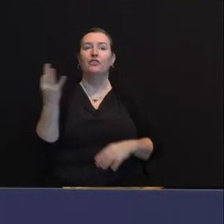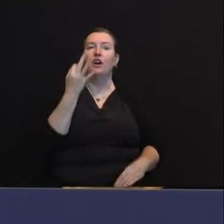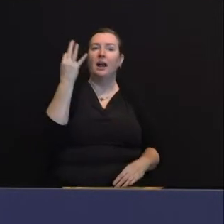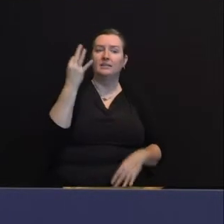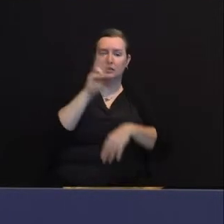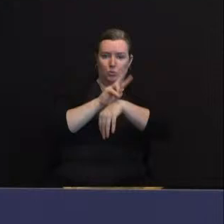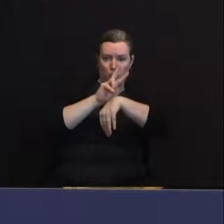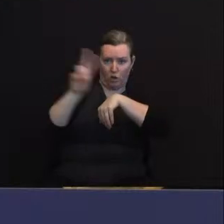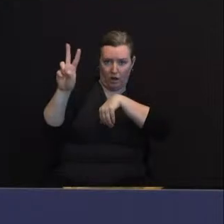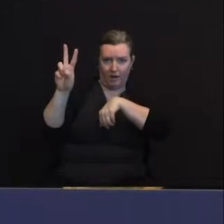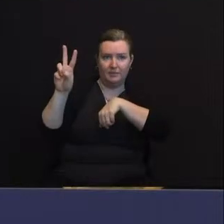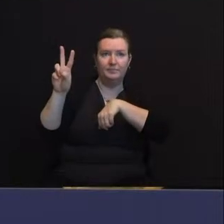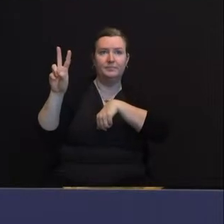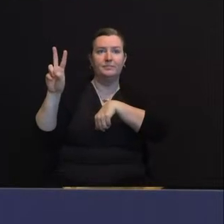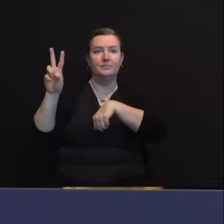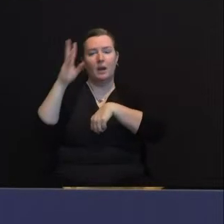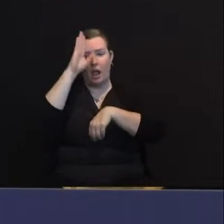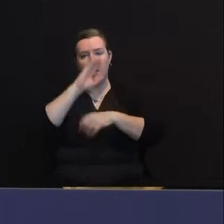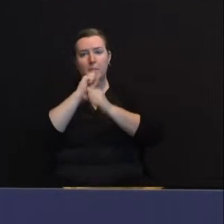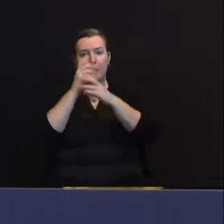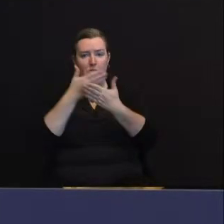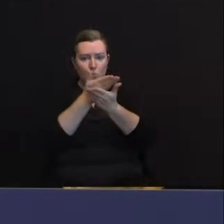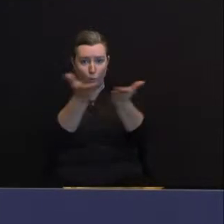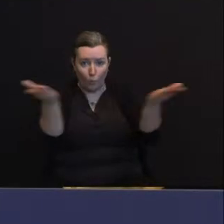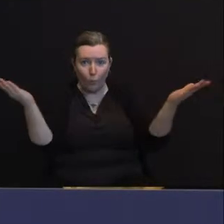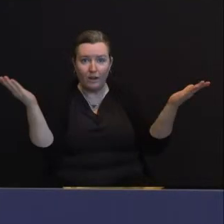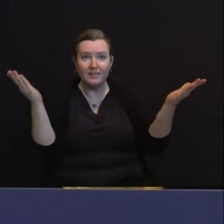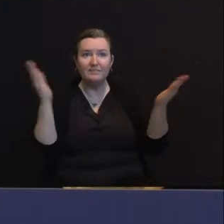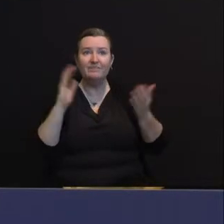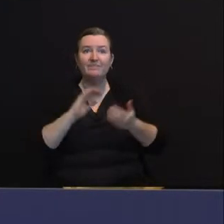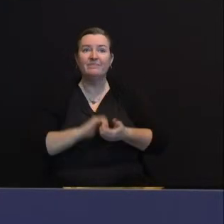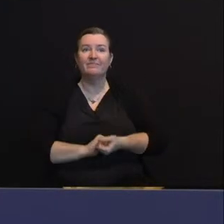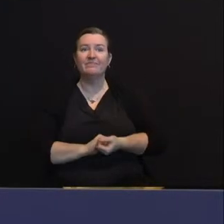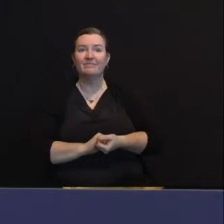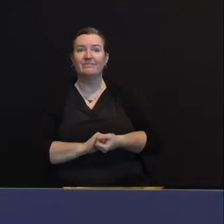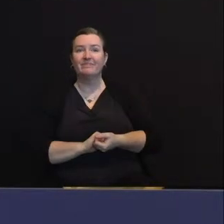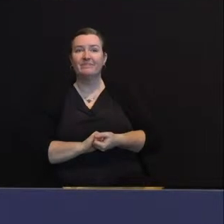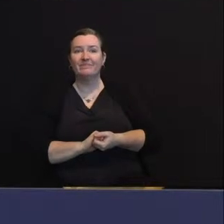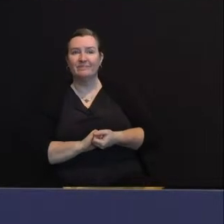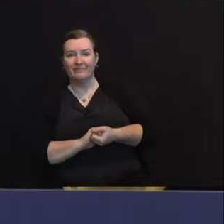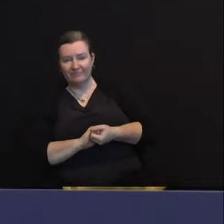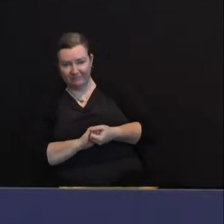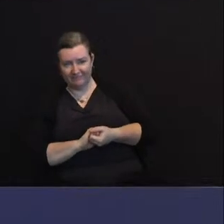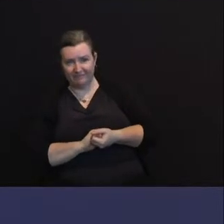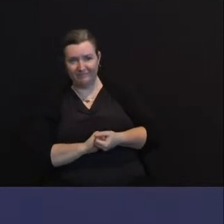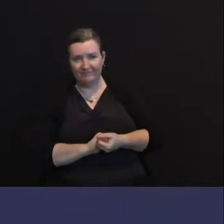Bless you all, and to carry on in Ed's theme, enter Sandman.